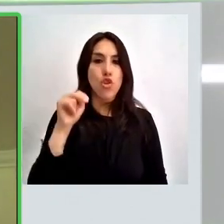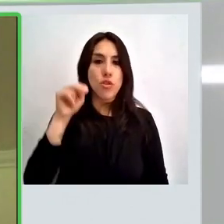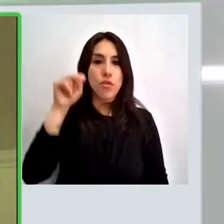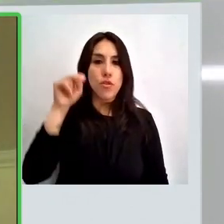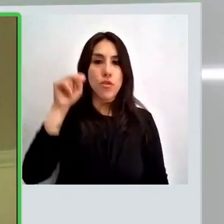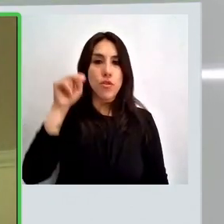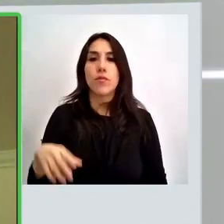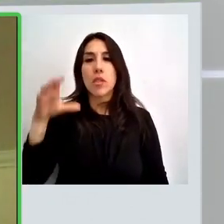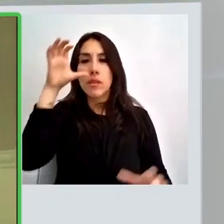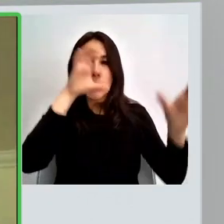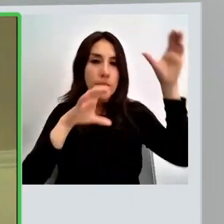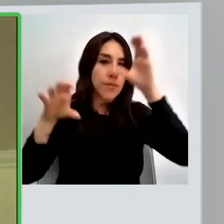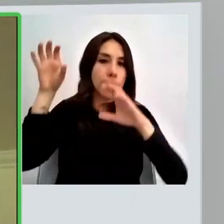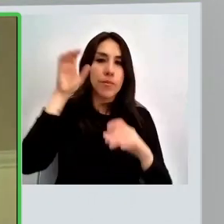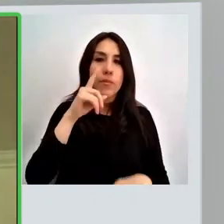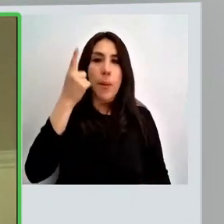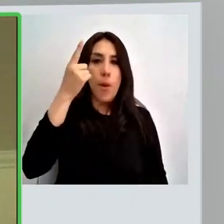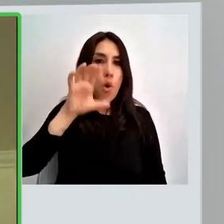Latin America.